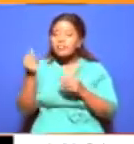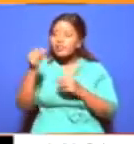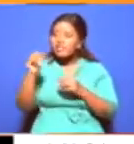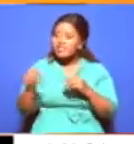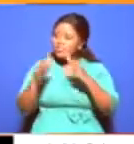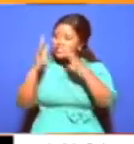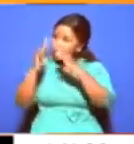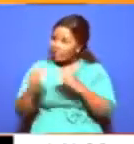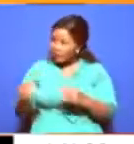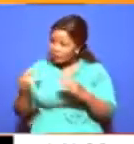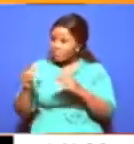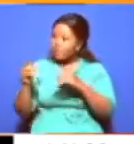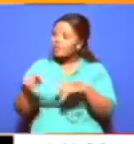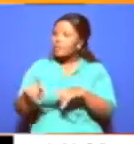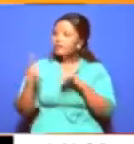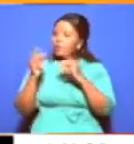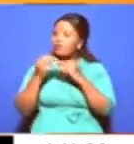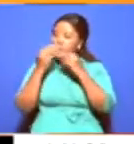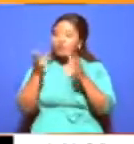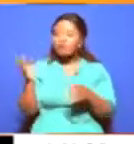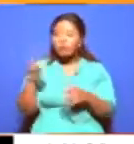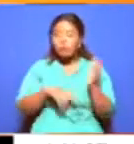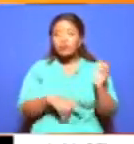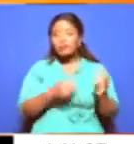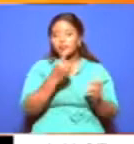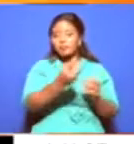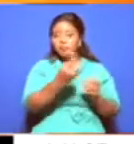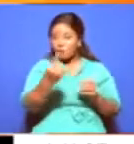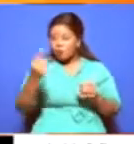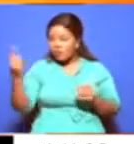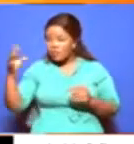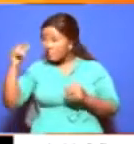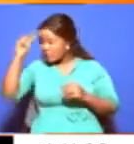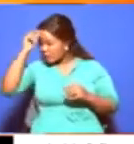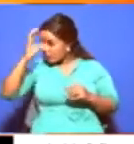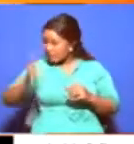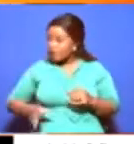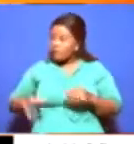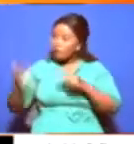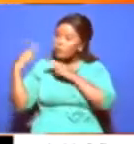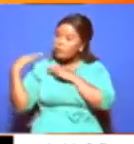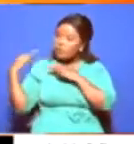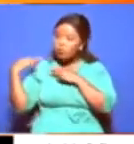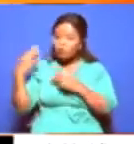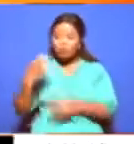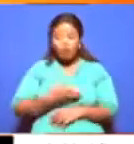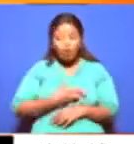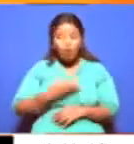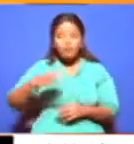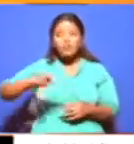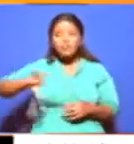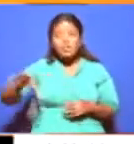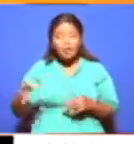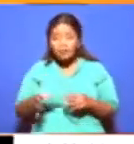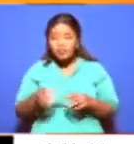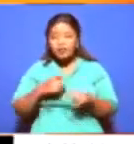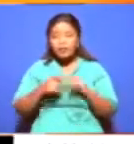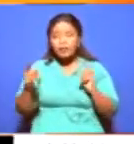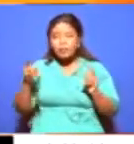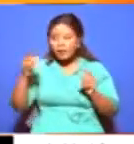waliambiwa kila governor ata take charge of his own county. But Mheshimiwa Oparanya, unfortunately, he